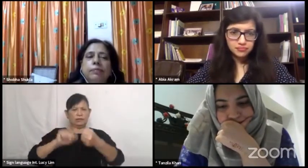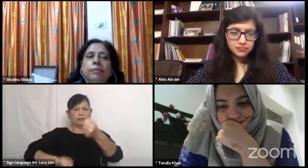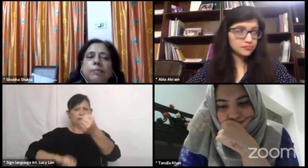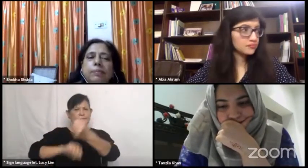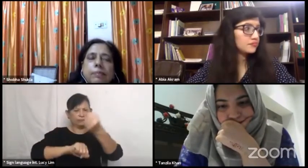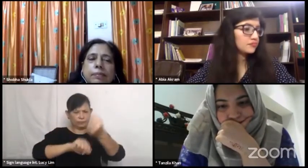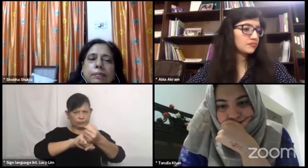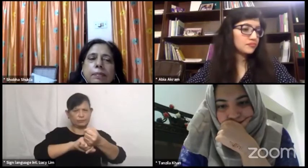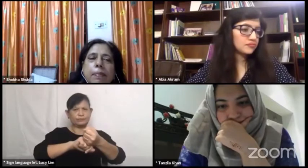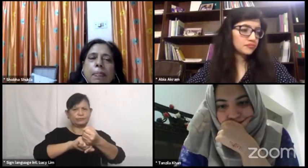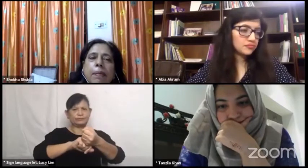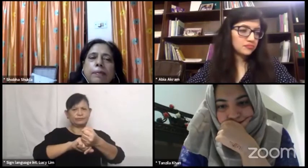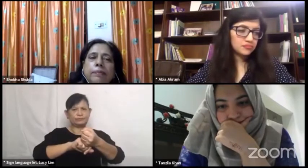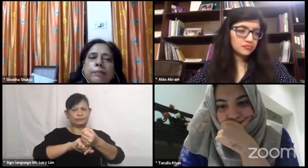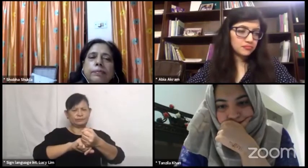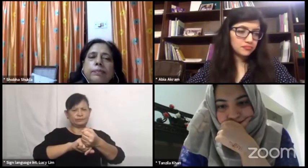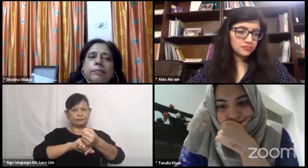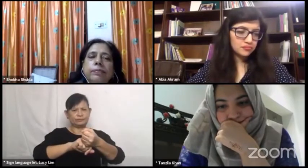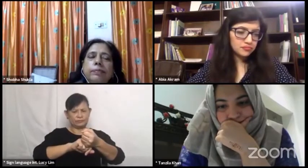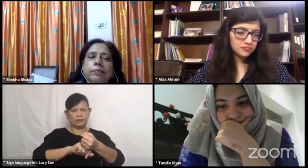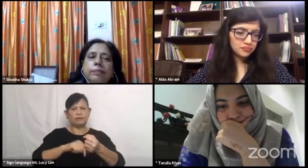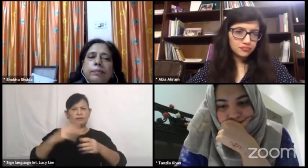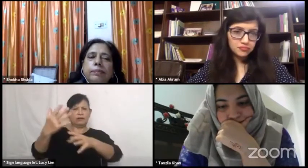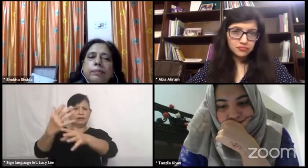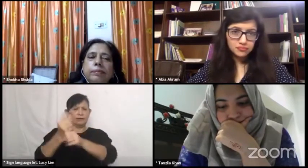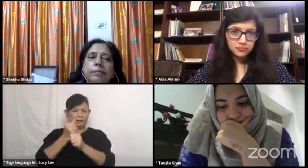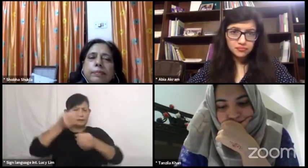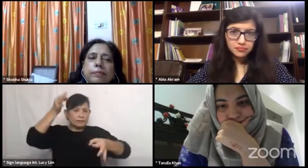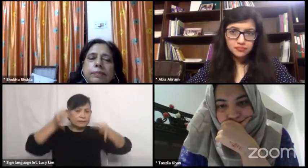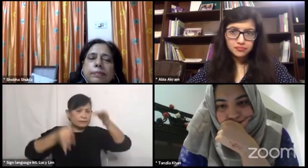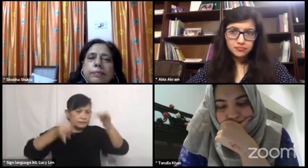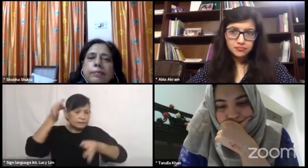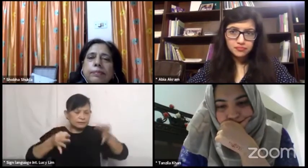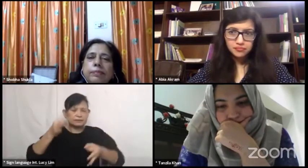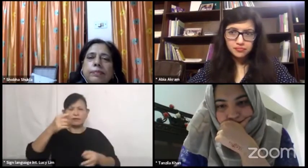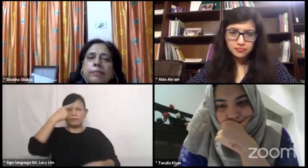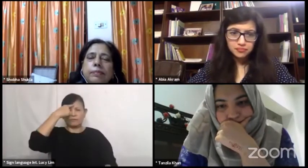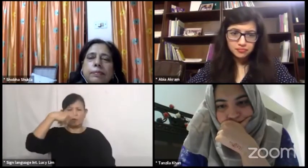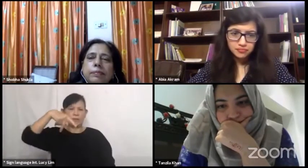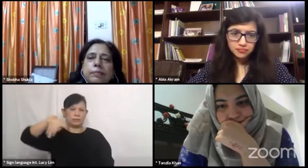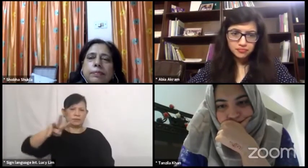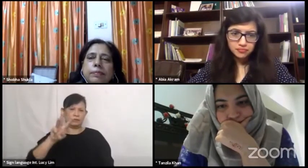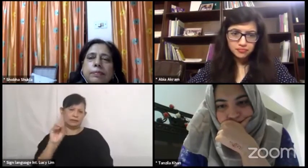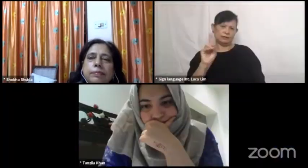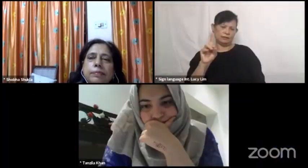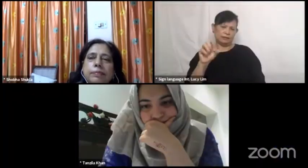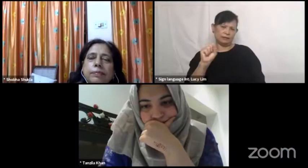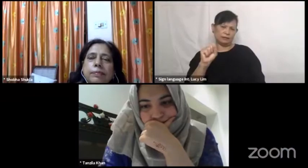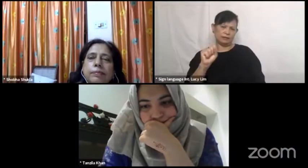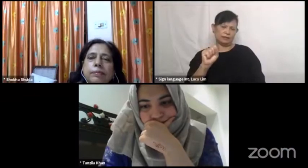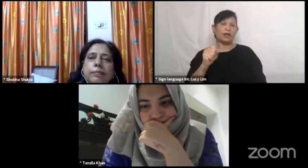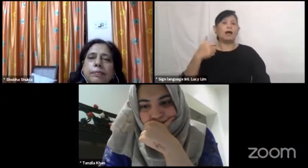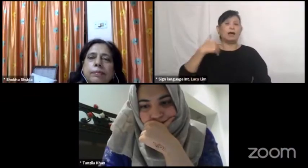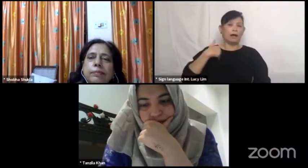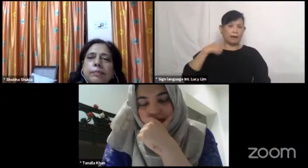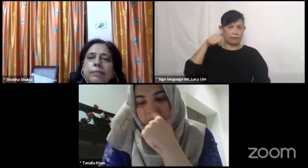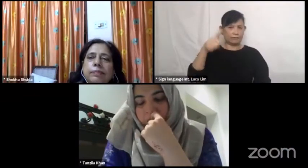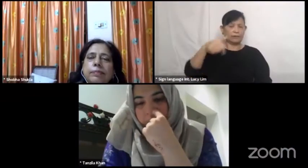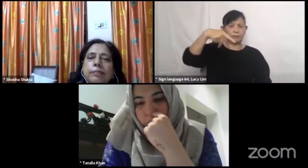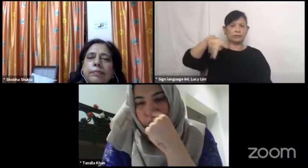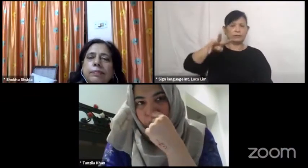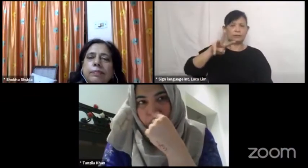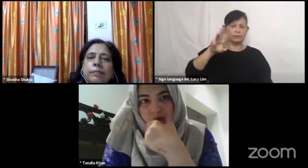of securing justice for people with disabilities, and people with disabilities have been prioritized in the